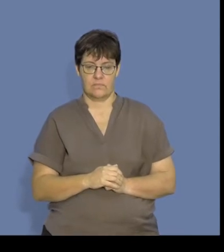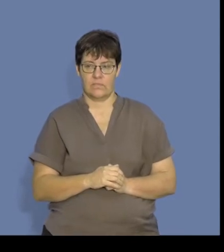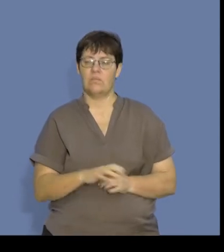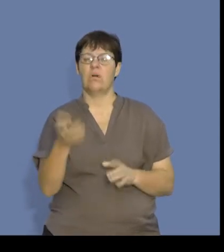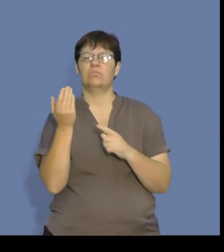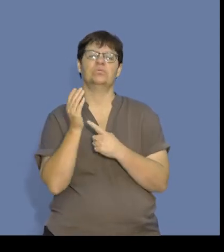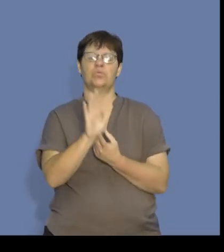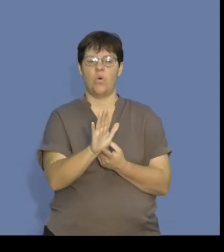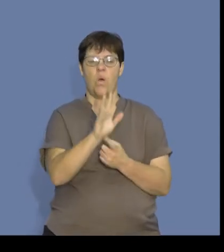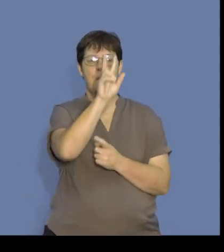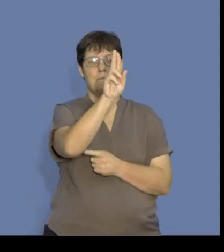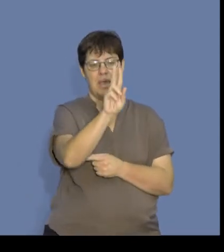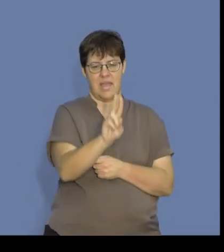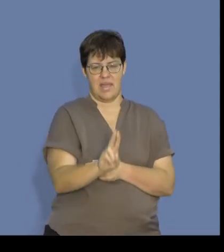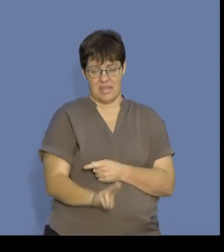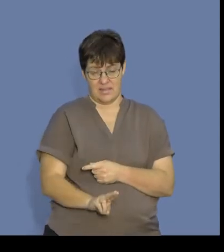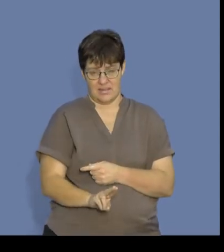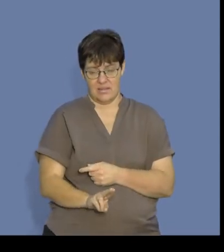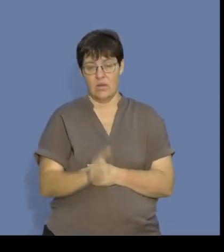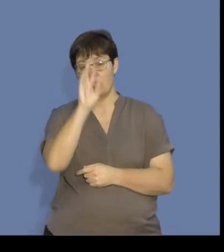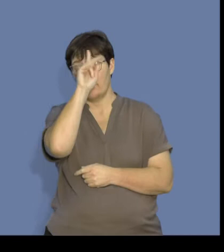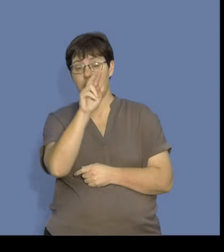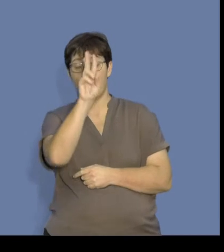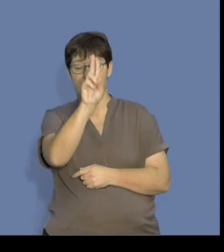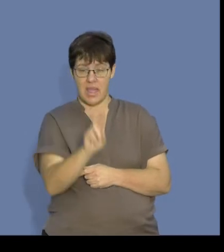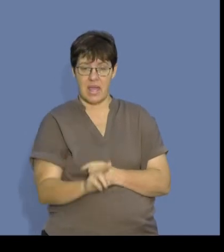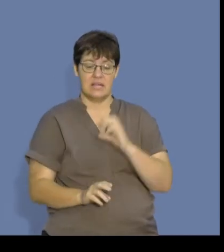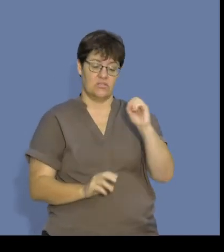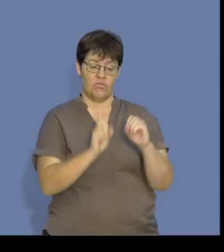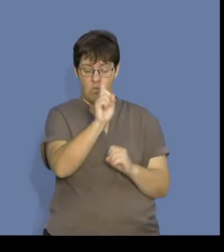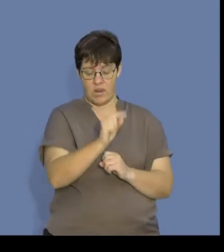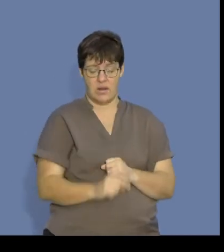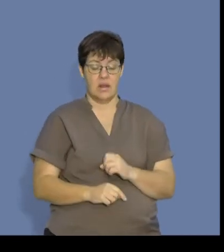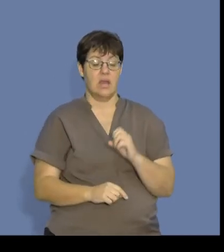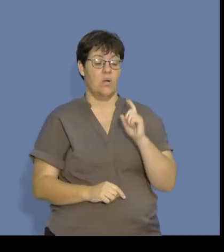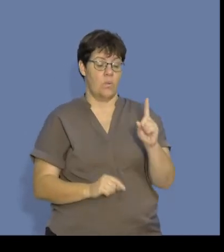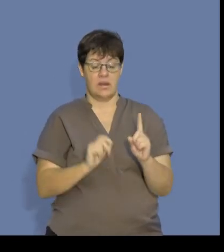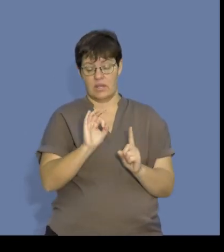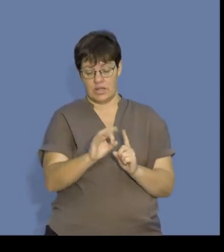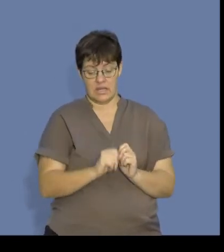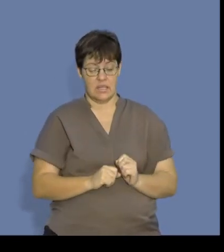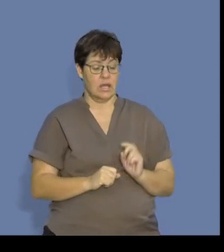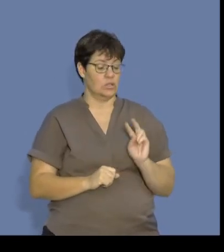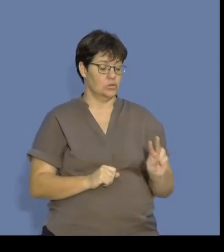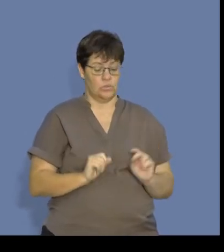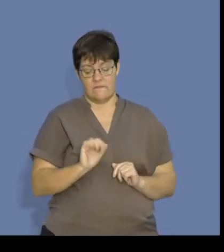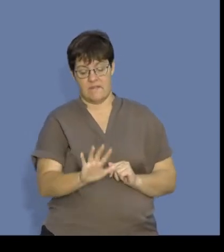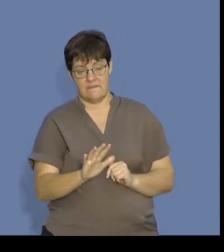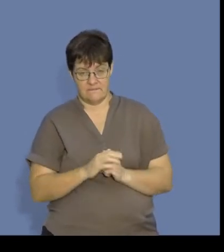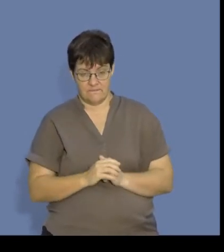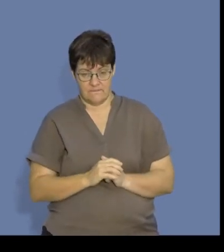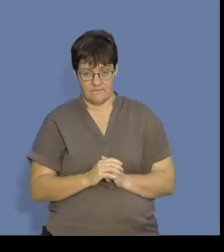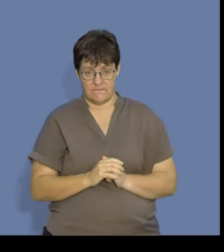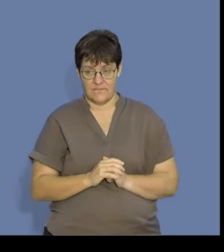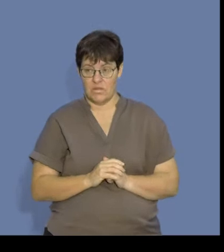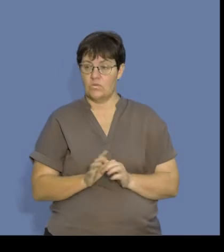Now, I'm just going to show you the pairs themselves. So remember, my pairs are 0 and 1, 1 and 3, and 2 and